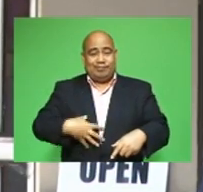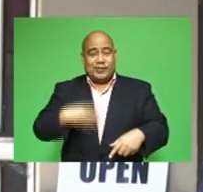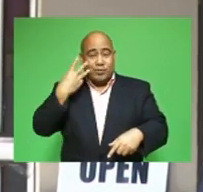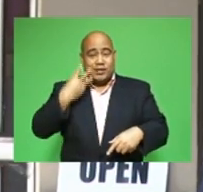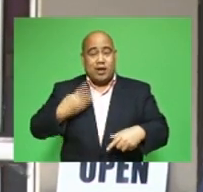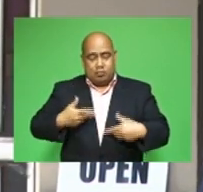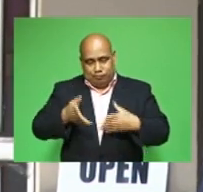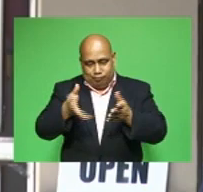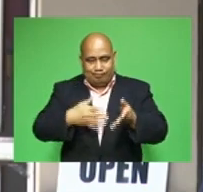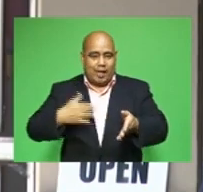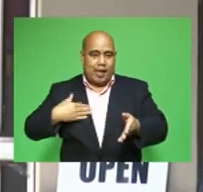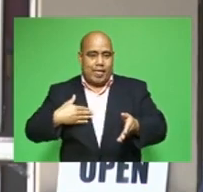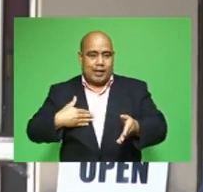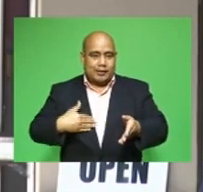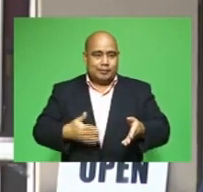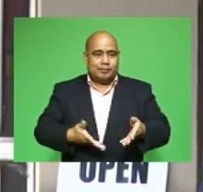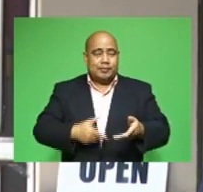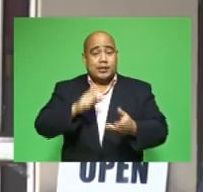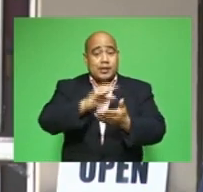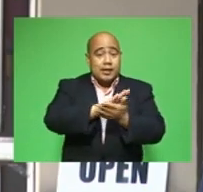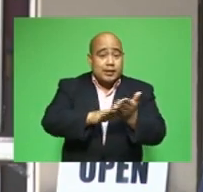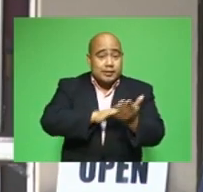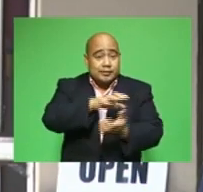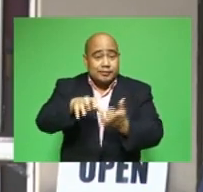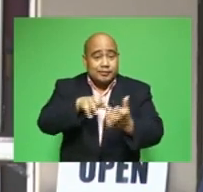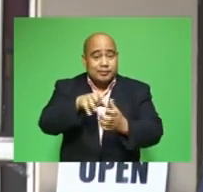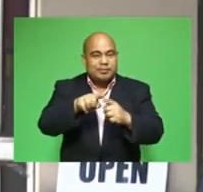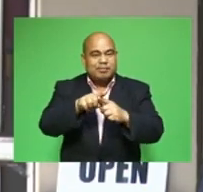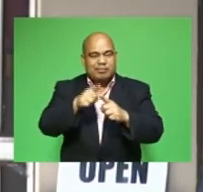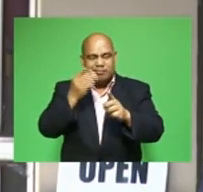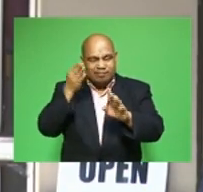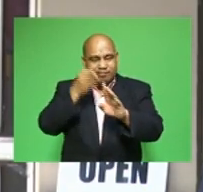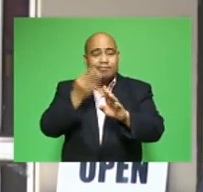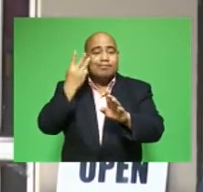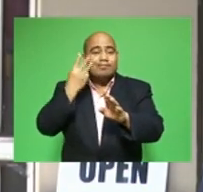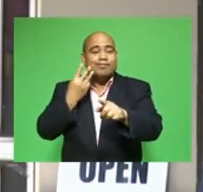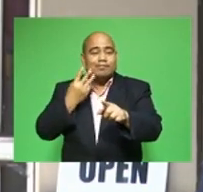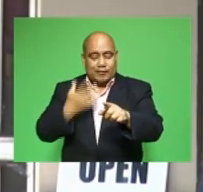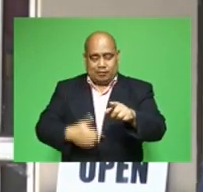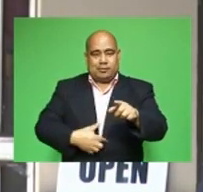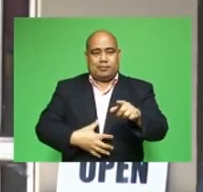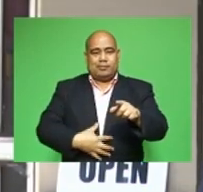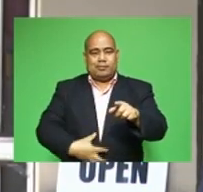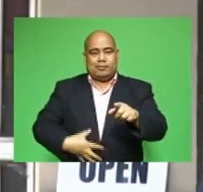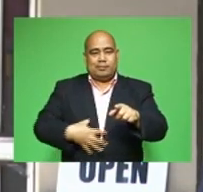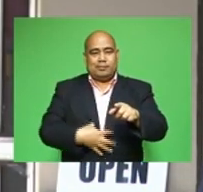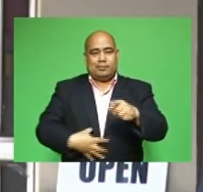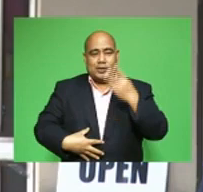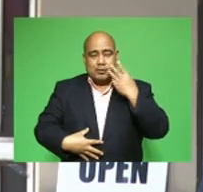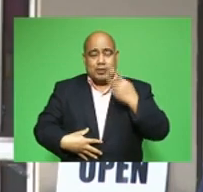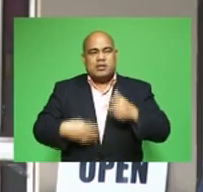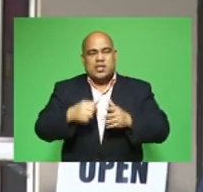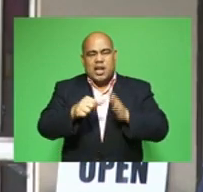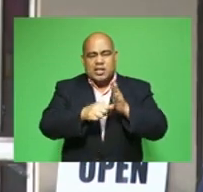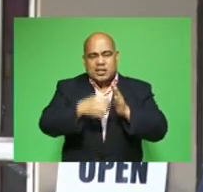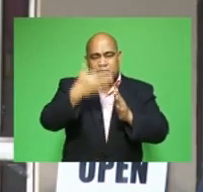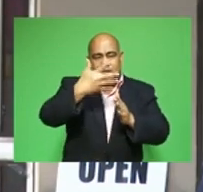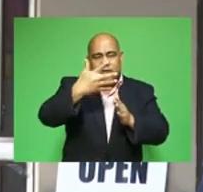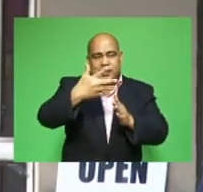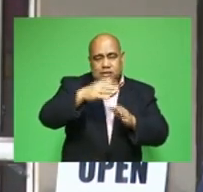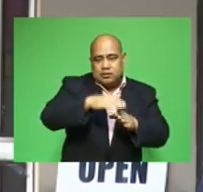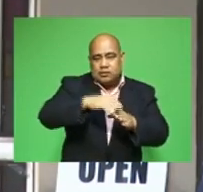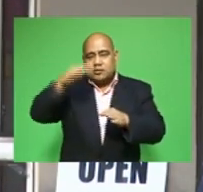Harold. This is particularly with women of reproductive age from 15 to 49 and sexual active men above